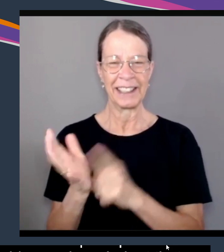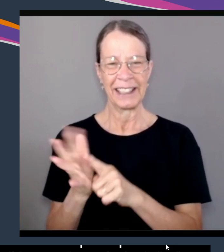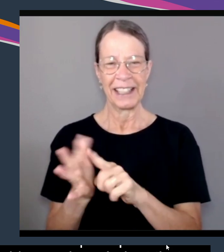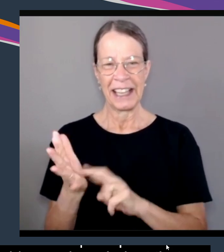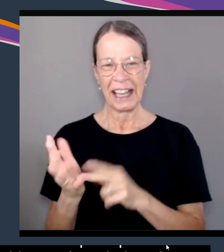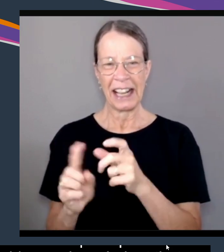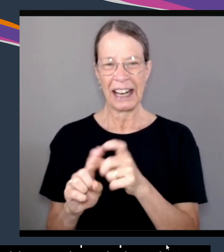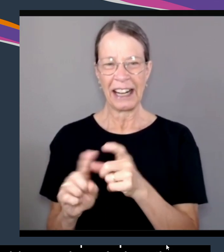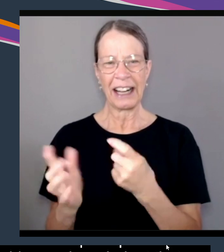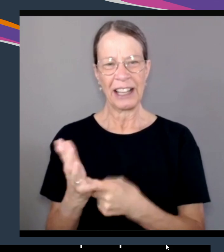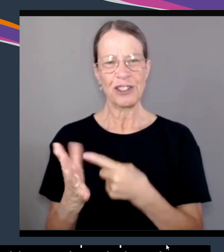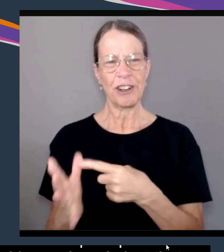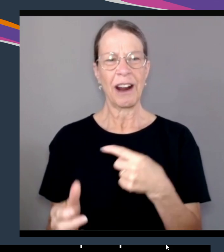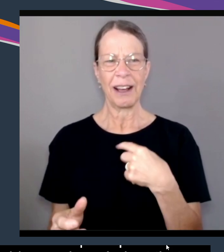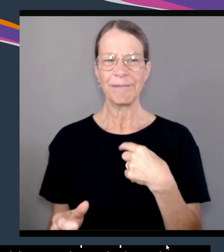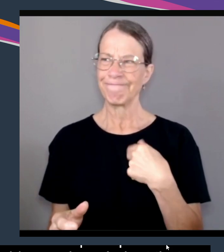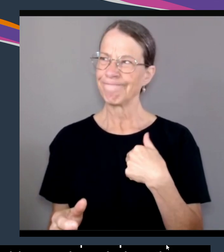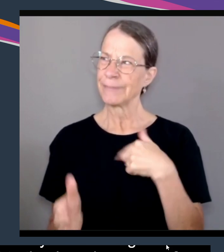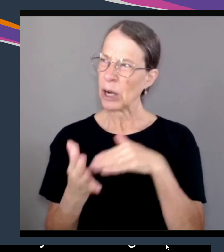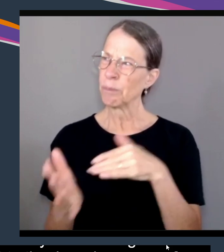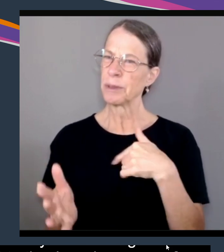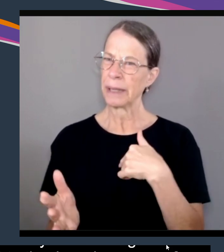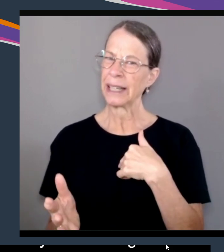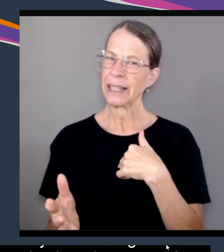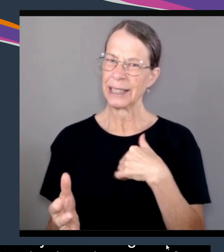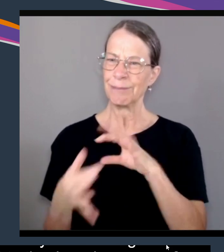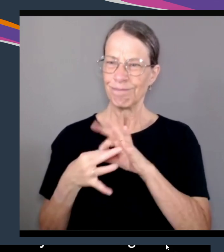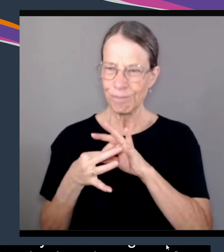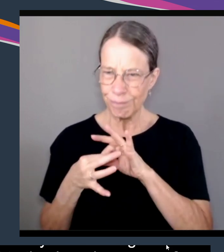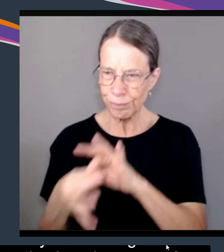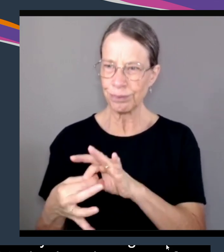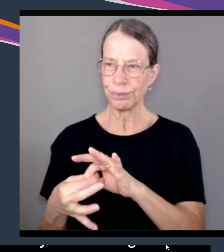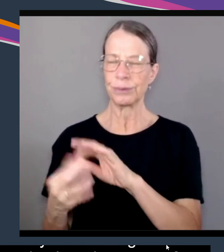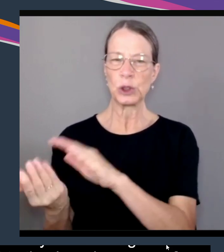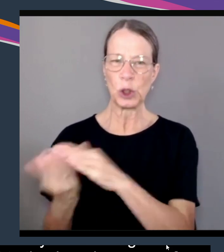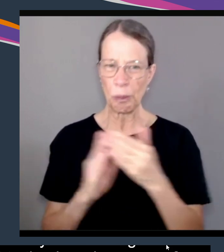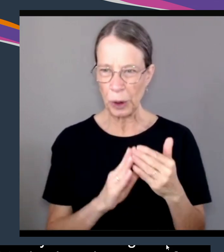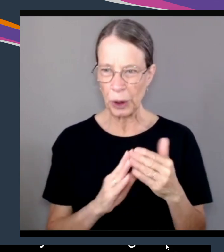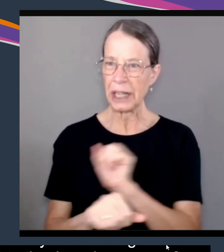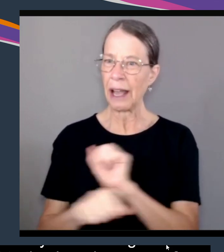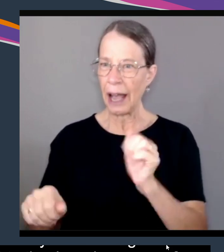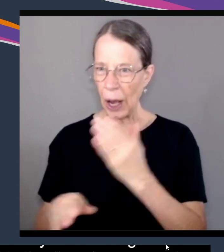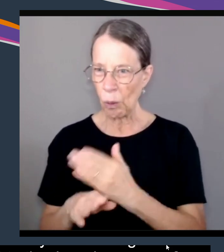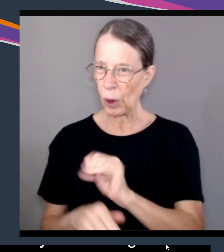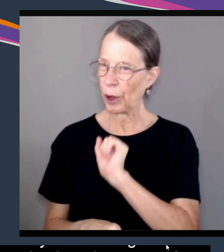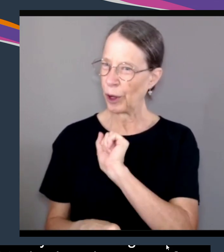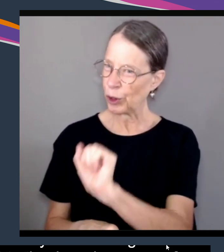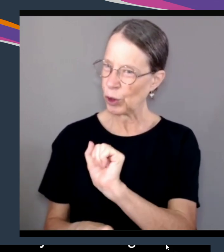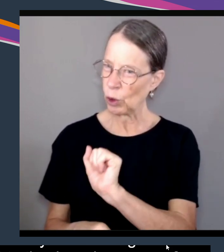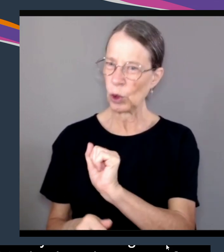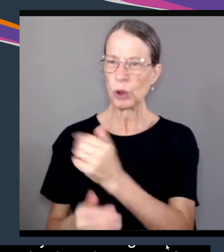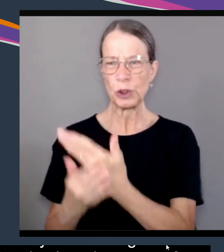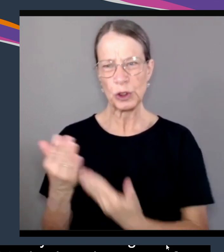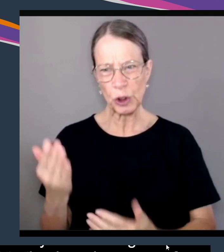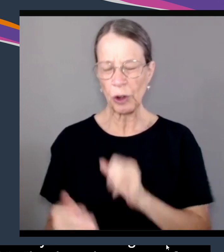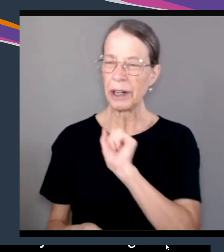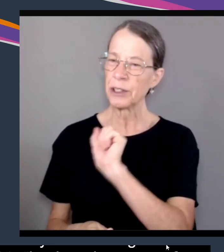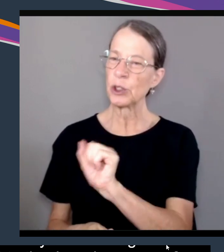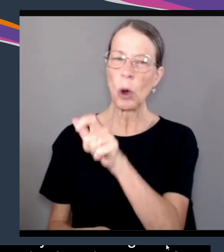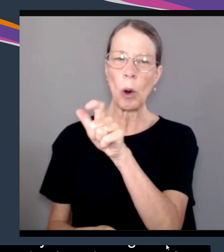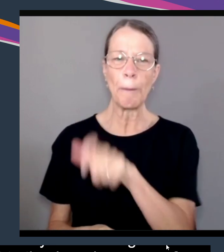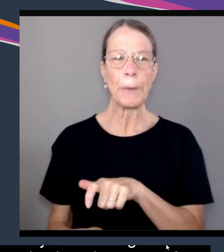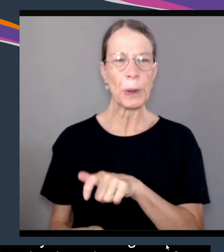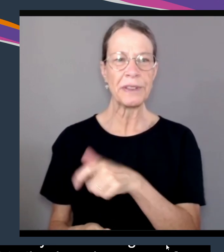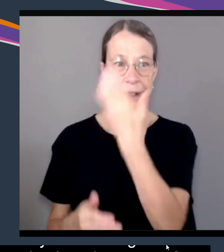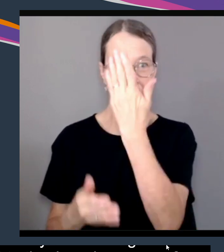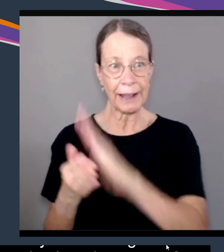grounds me in community. Our work we do, the stories that you bring, your personal experiences, the connection we have,